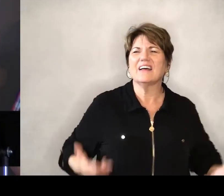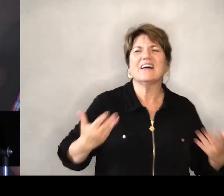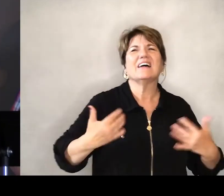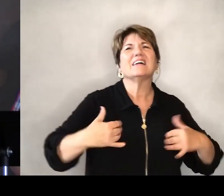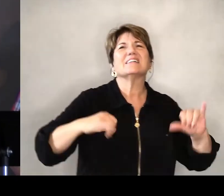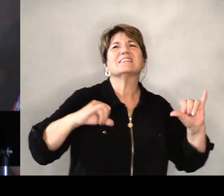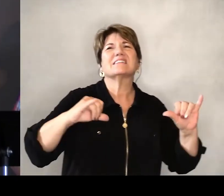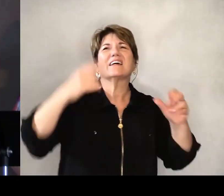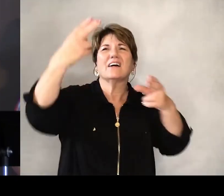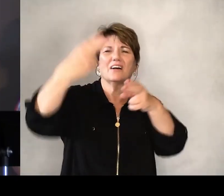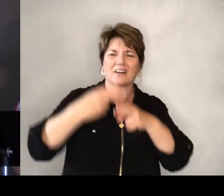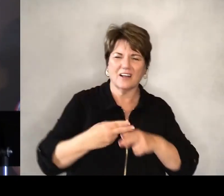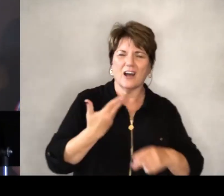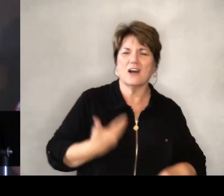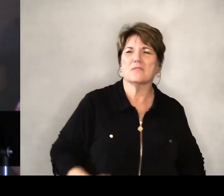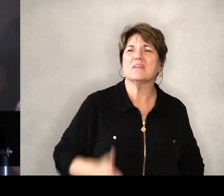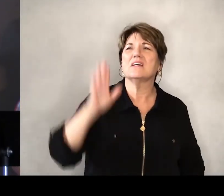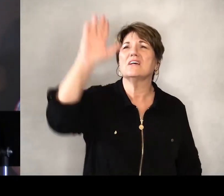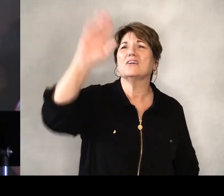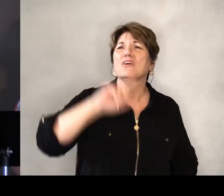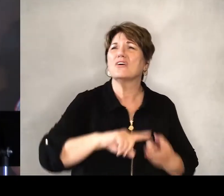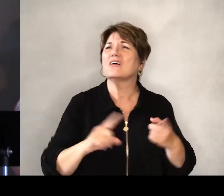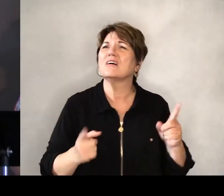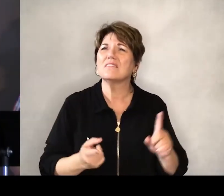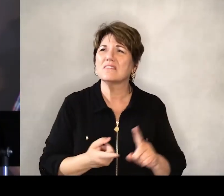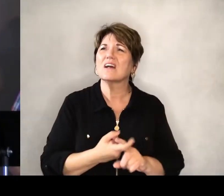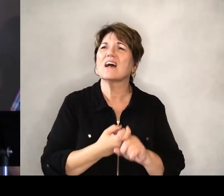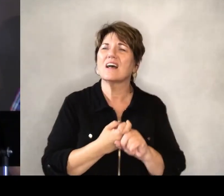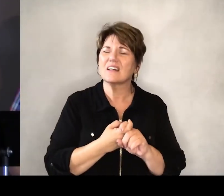still call me friend.